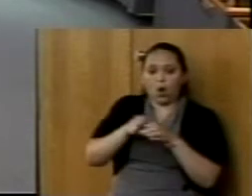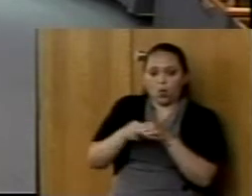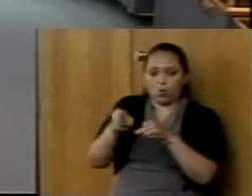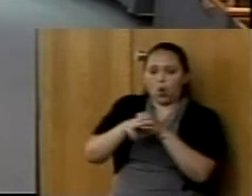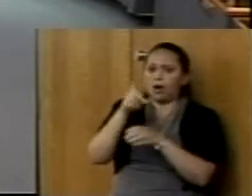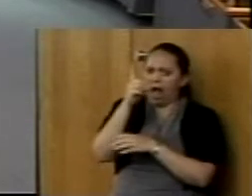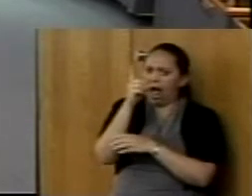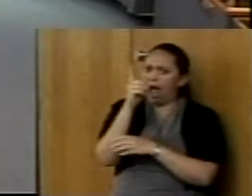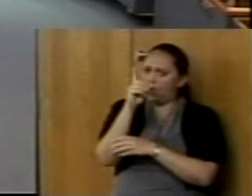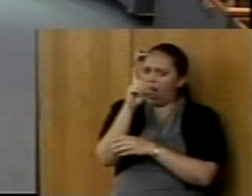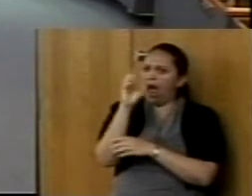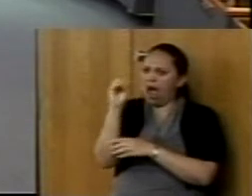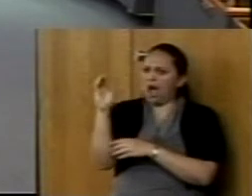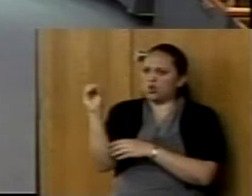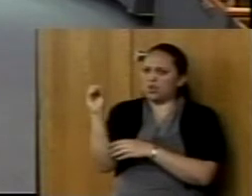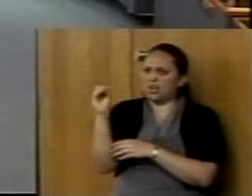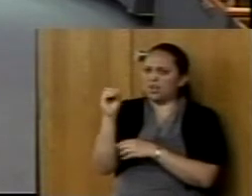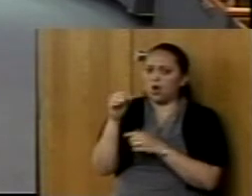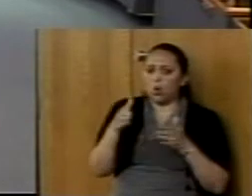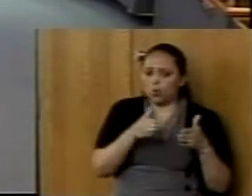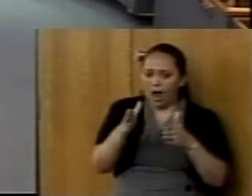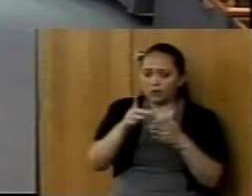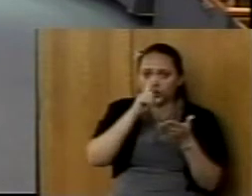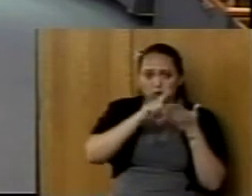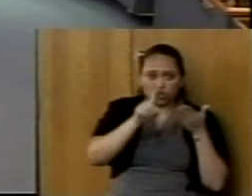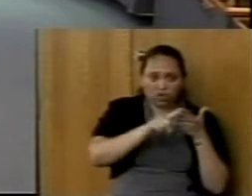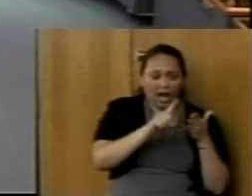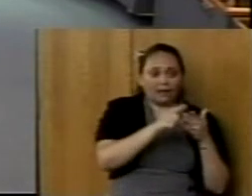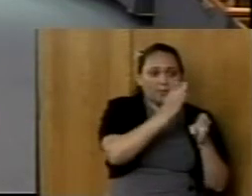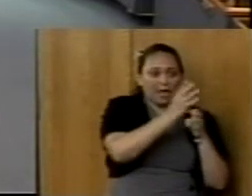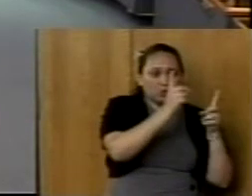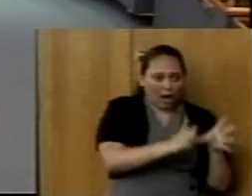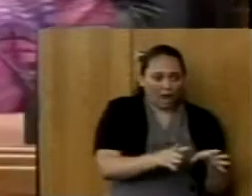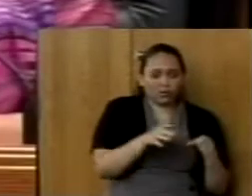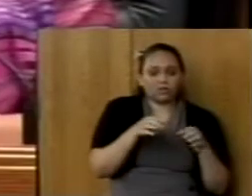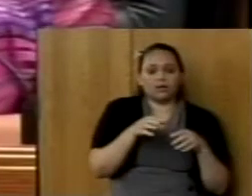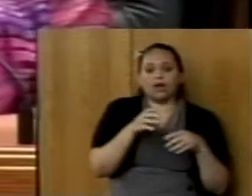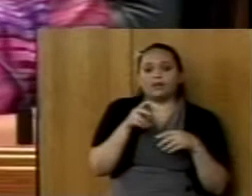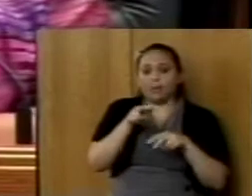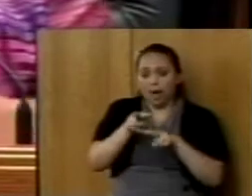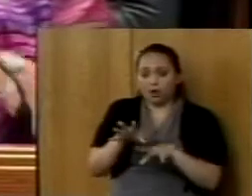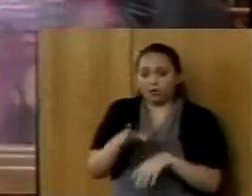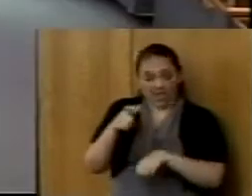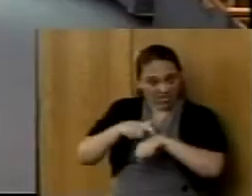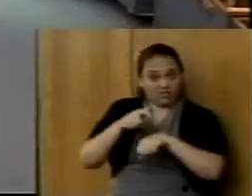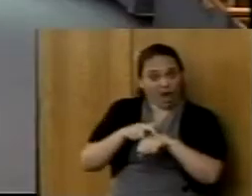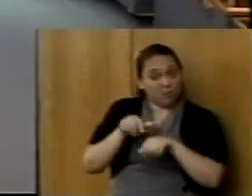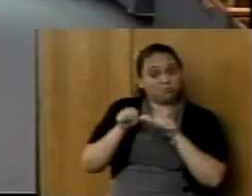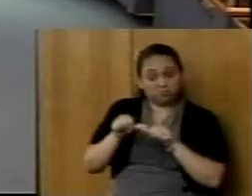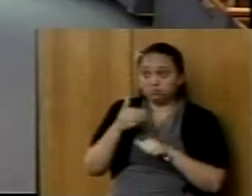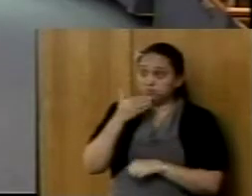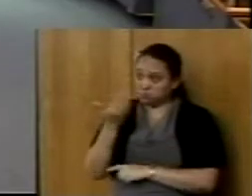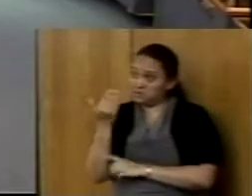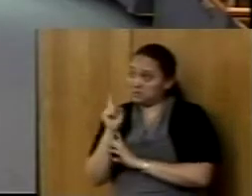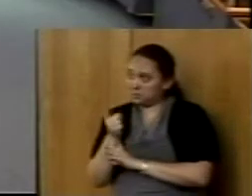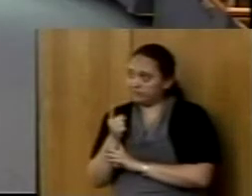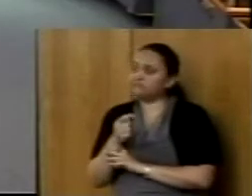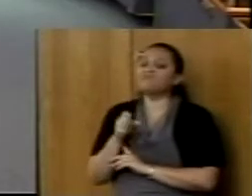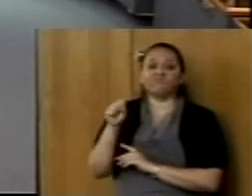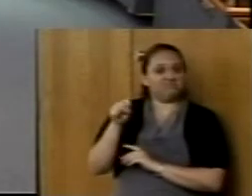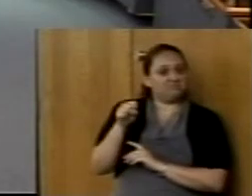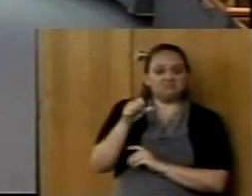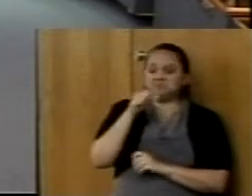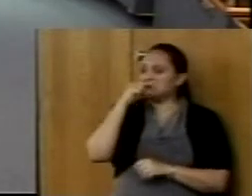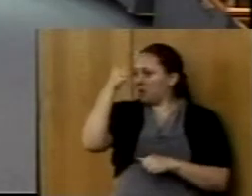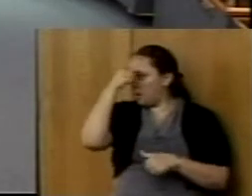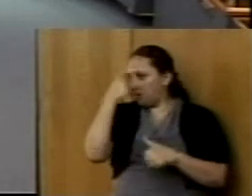routes this year to check on monitors and bus drivers. And the time was kept in that? Yes, ma'am. In fact, I don't remember there being